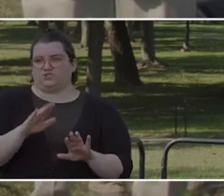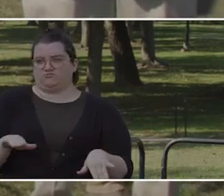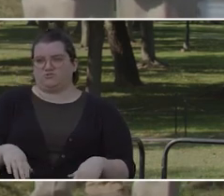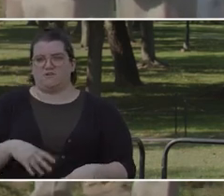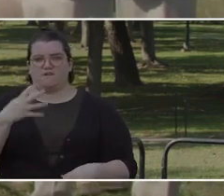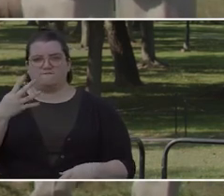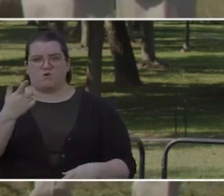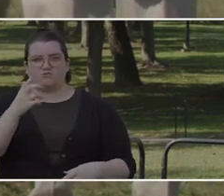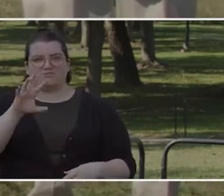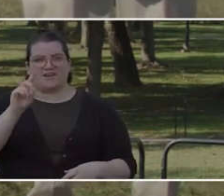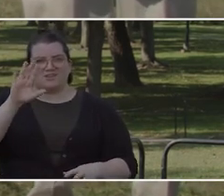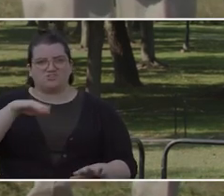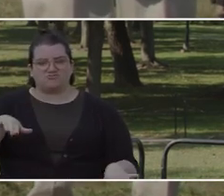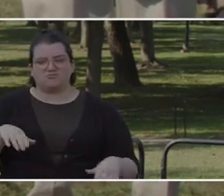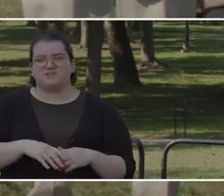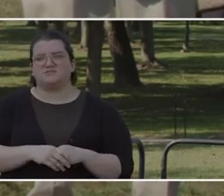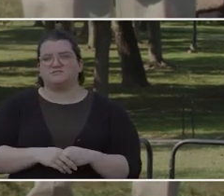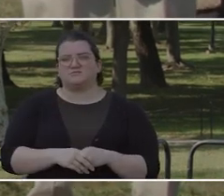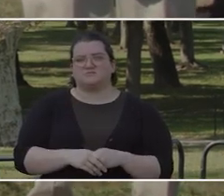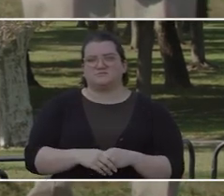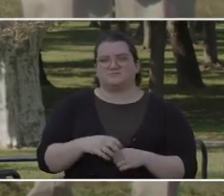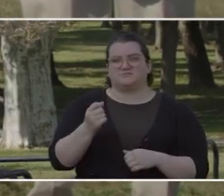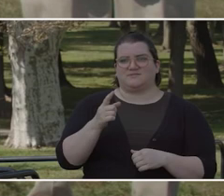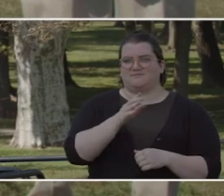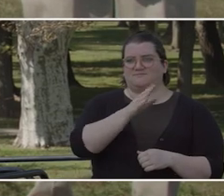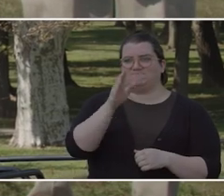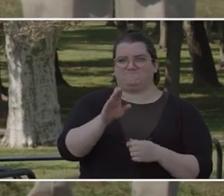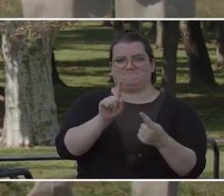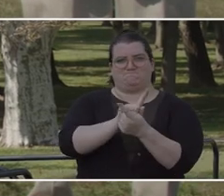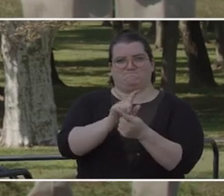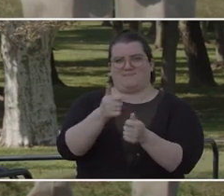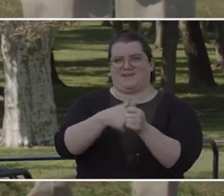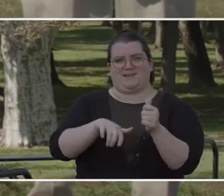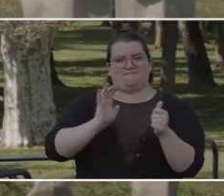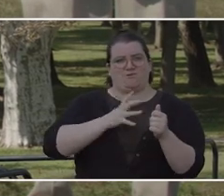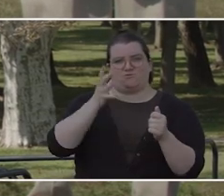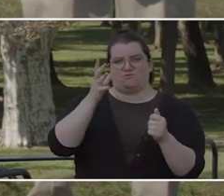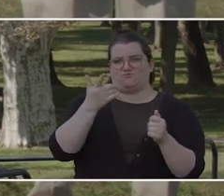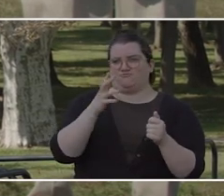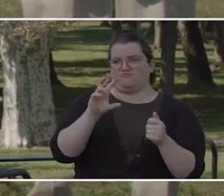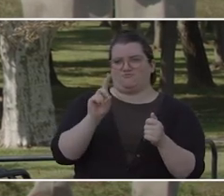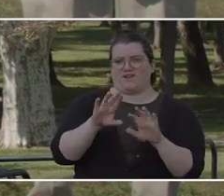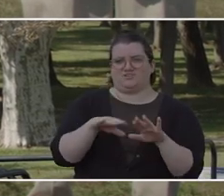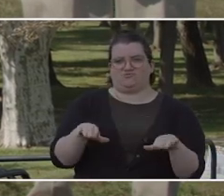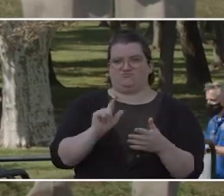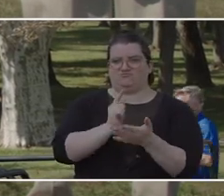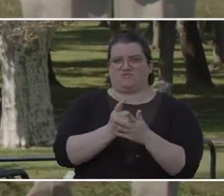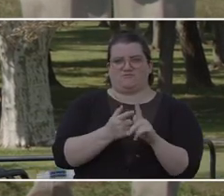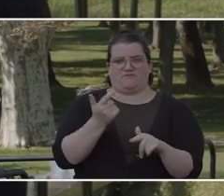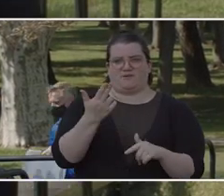four grandchildren, and he did not get to see any of our grandchildren graduate from high school.